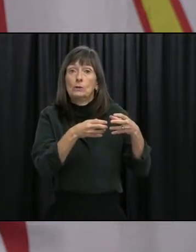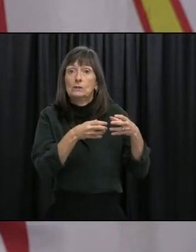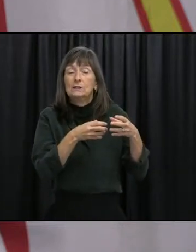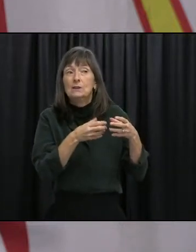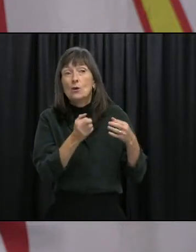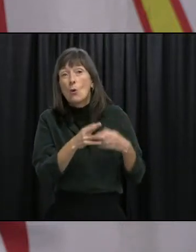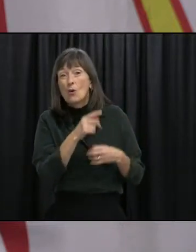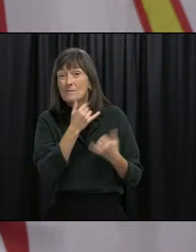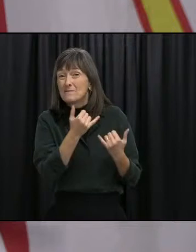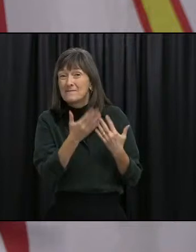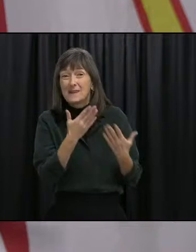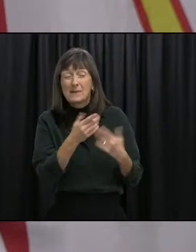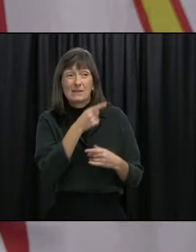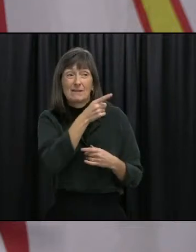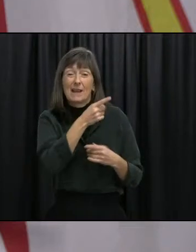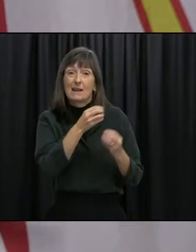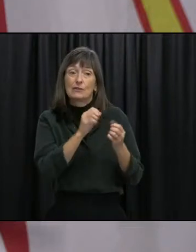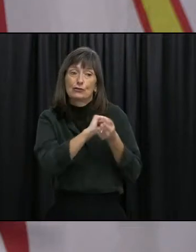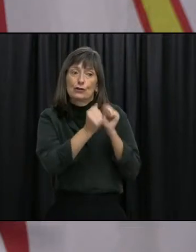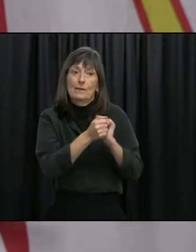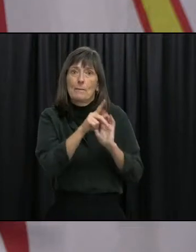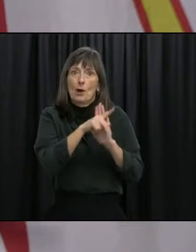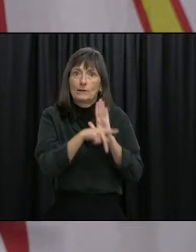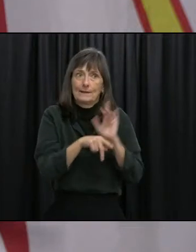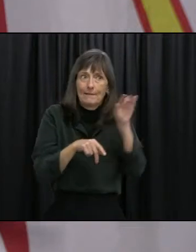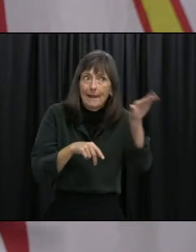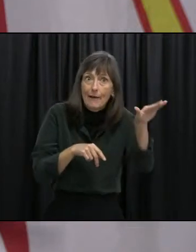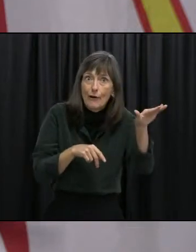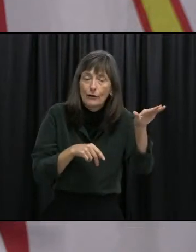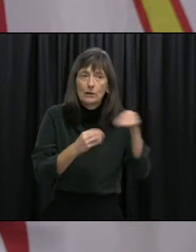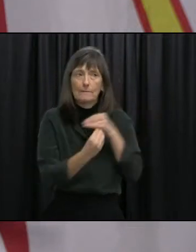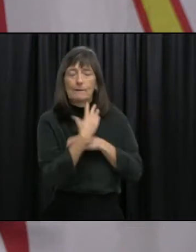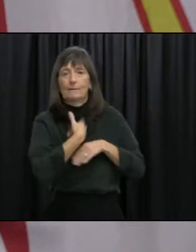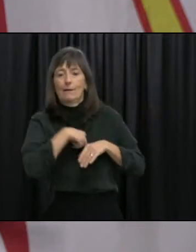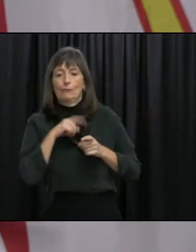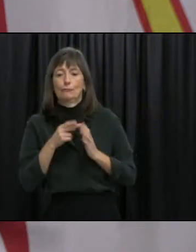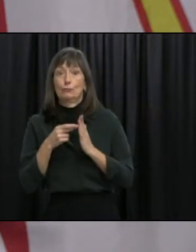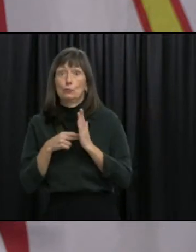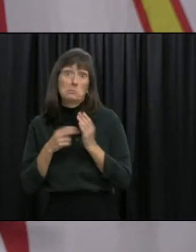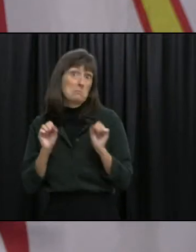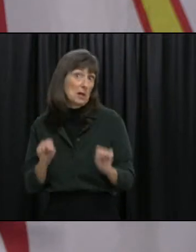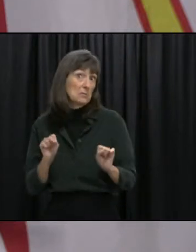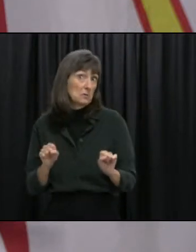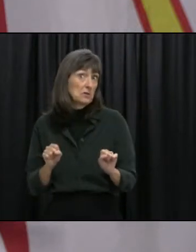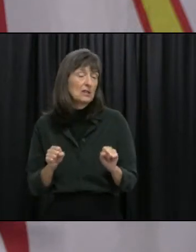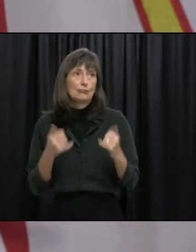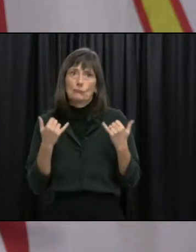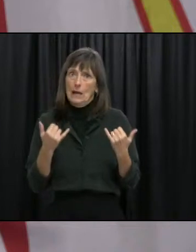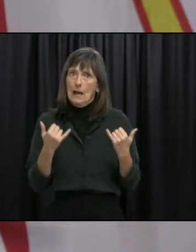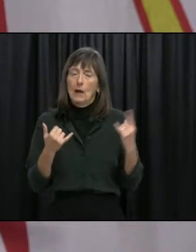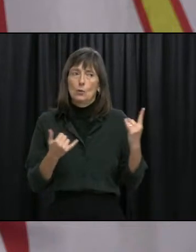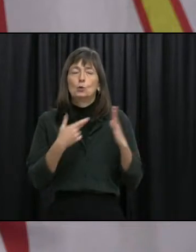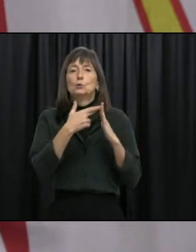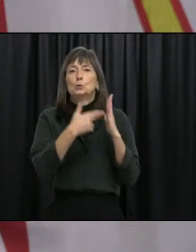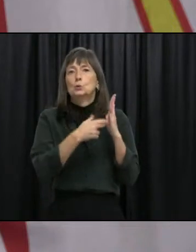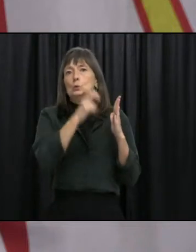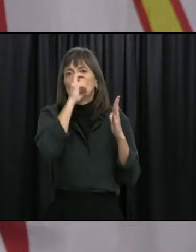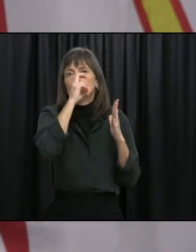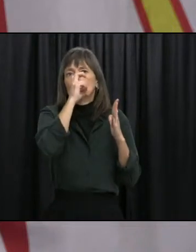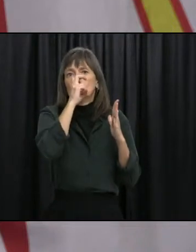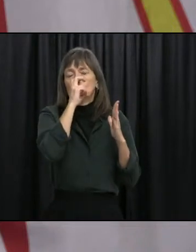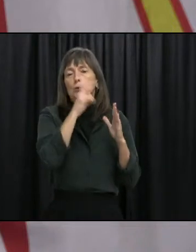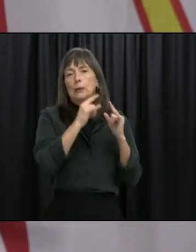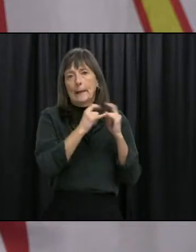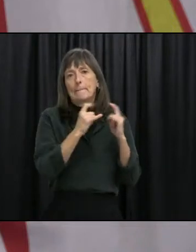run, which, right now, certainly we're seeing quite a lot of policies and procedures in place to reduce the risk